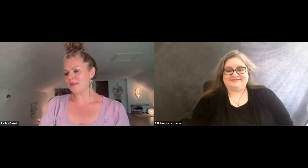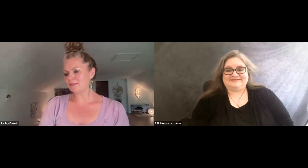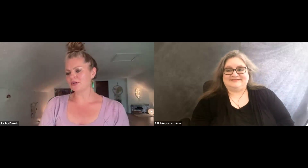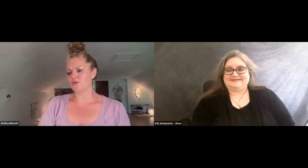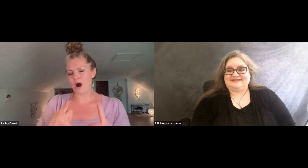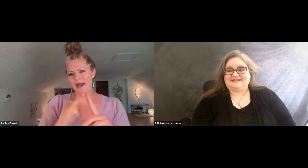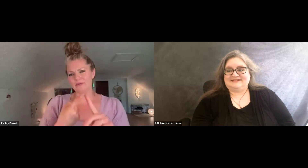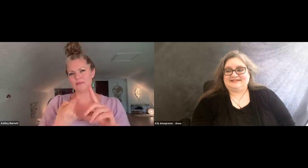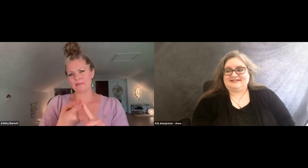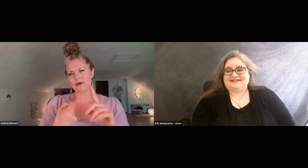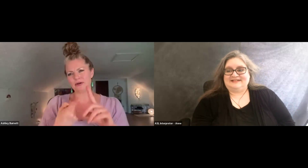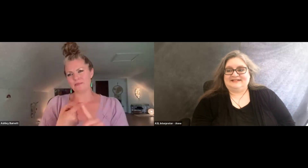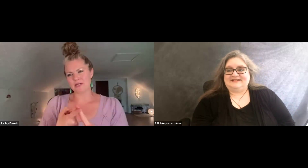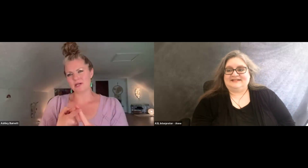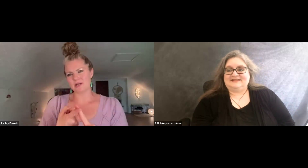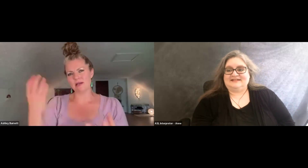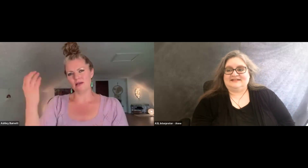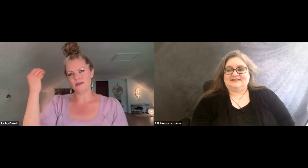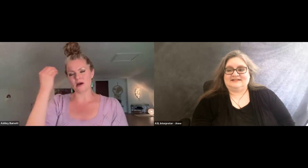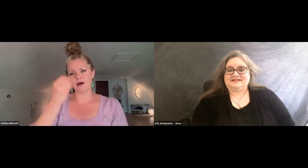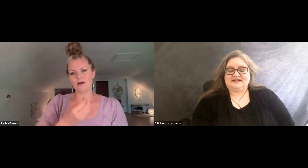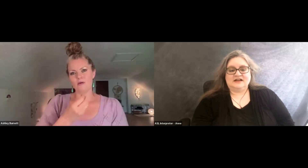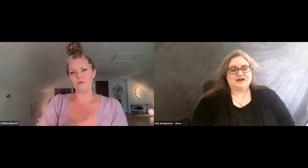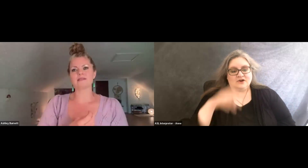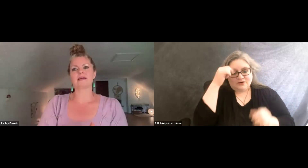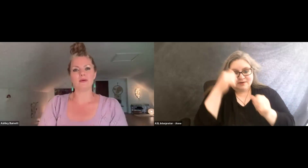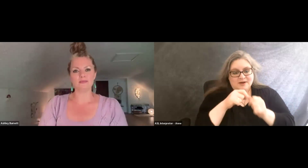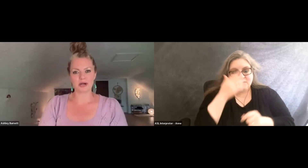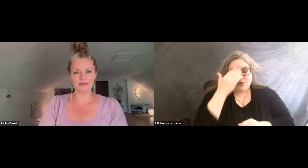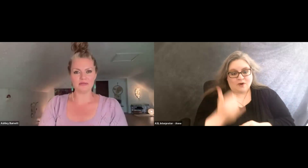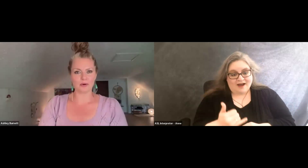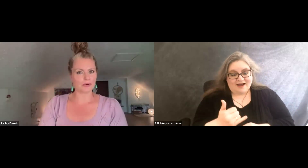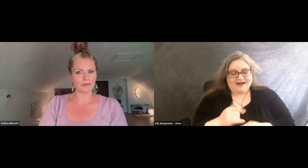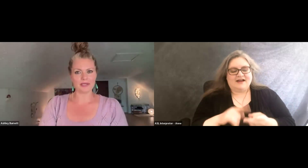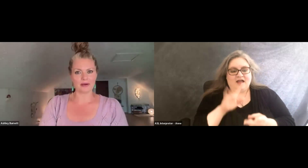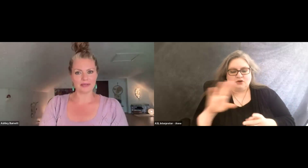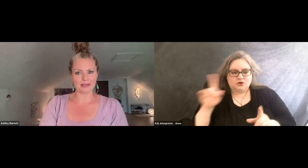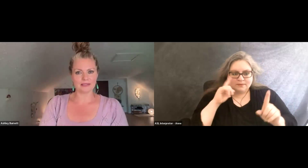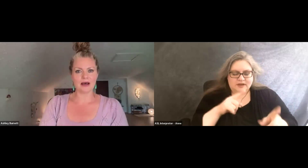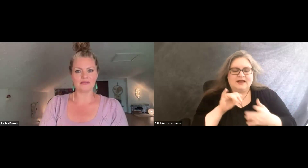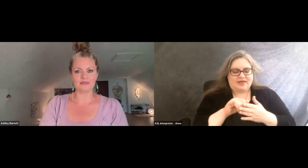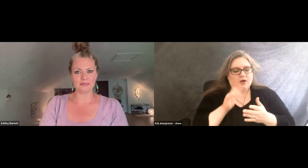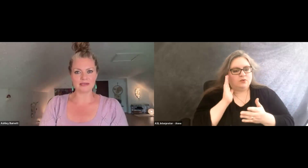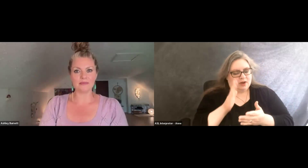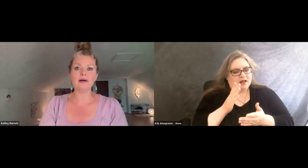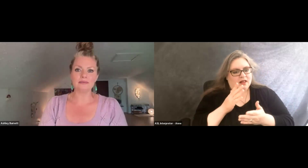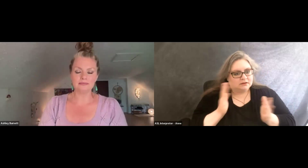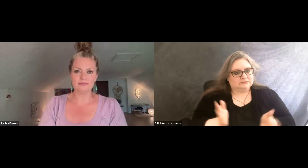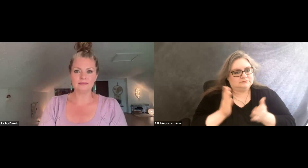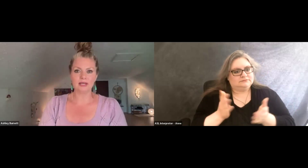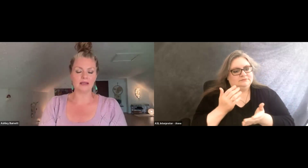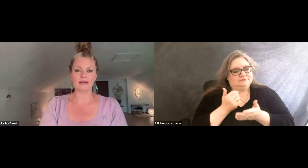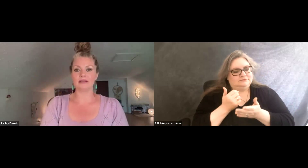But remembering your why and remembering your mission is what's going to help drive you forward when the going gets tough, because it